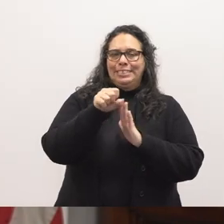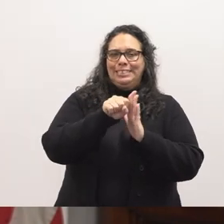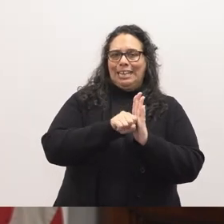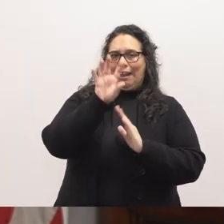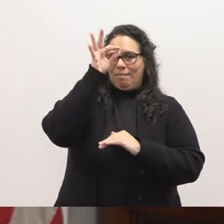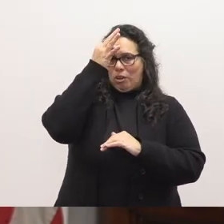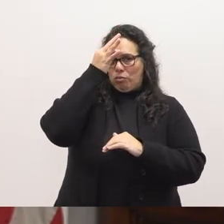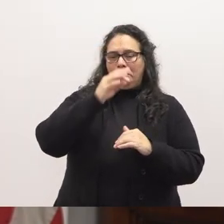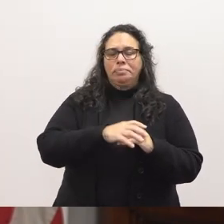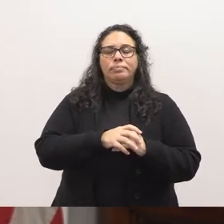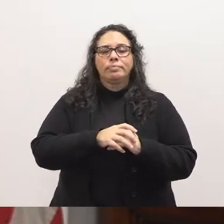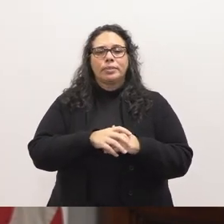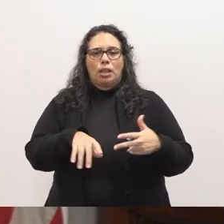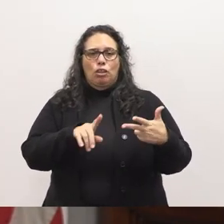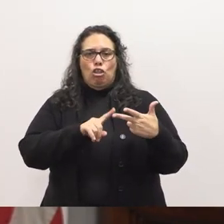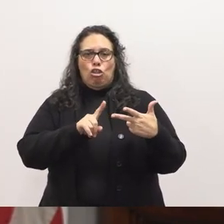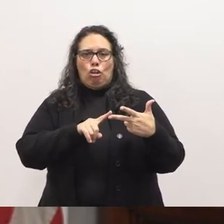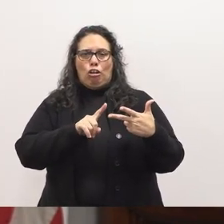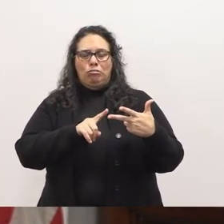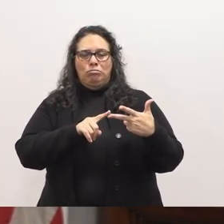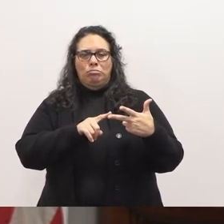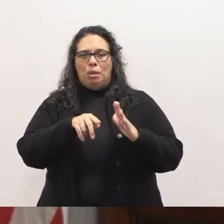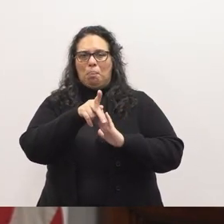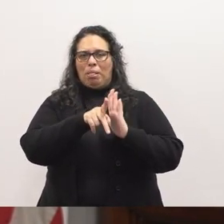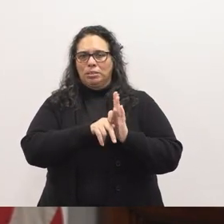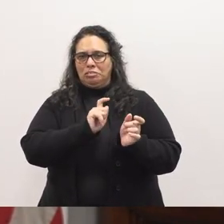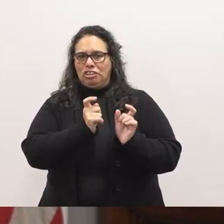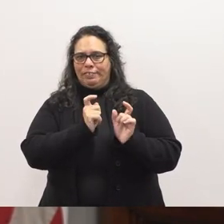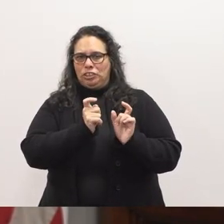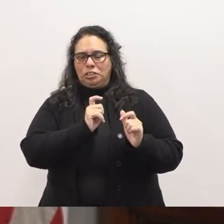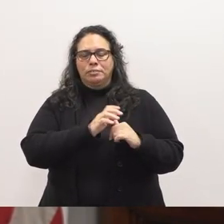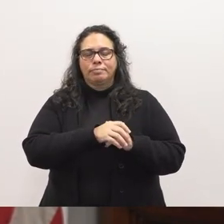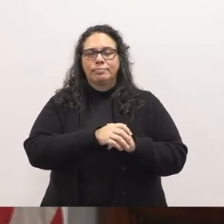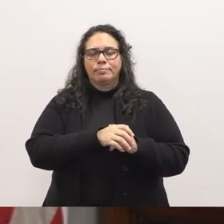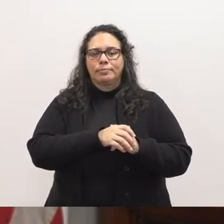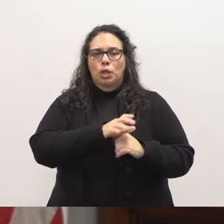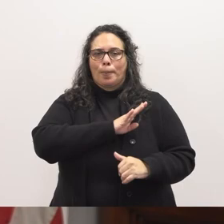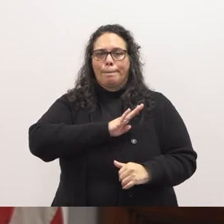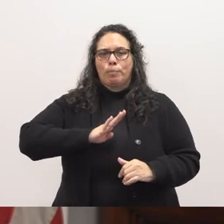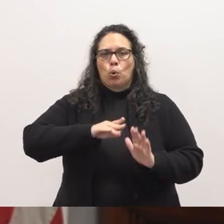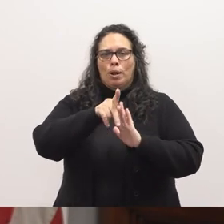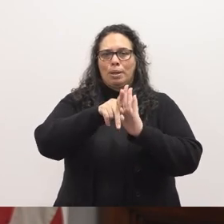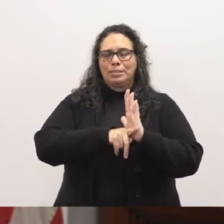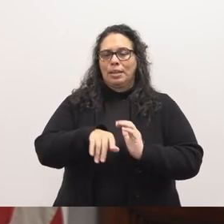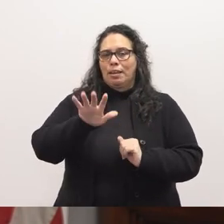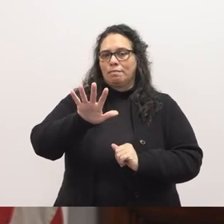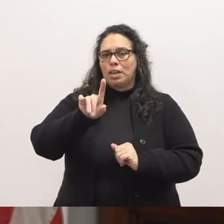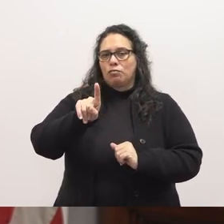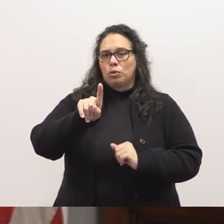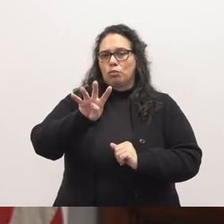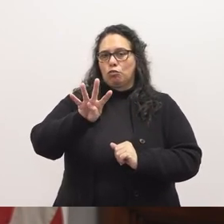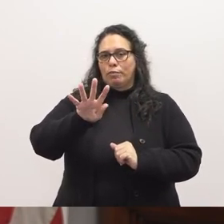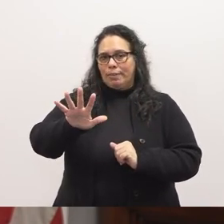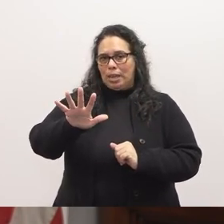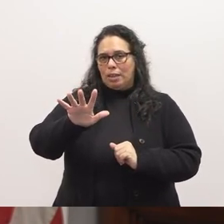policy. Third policy up for revision is Board Policy